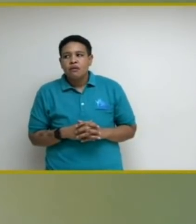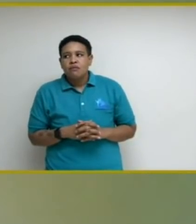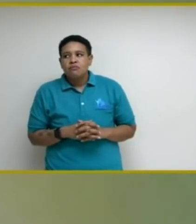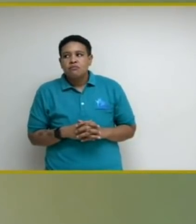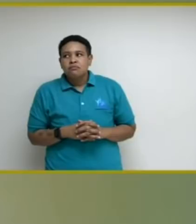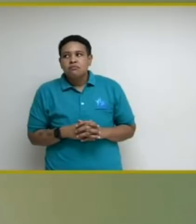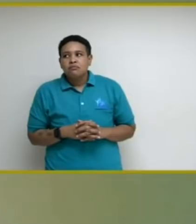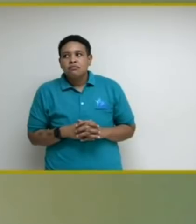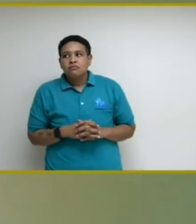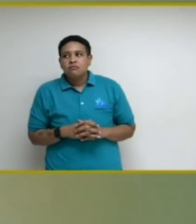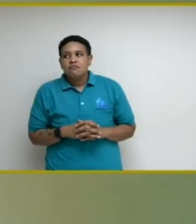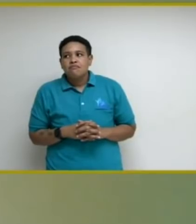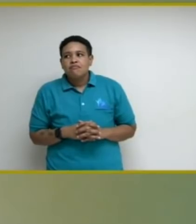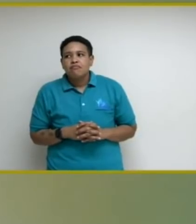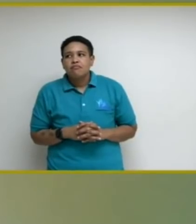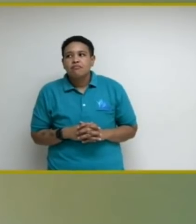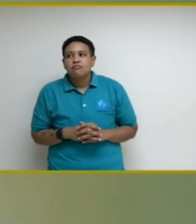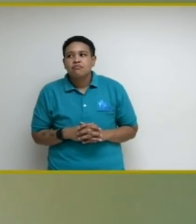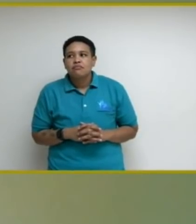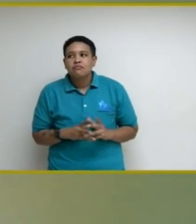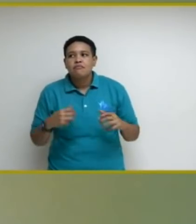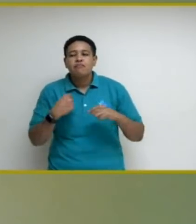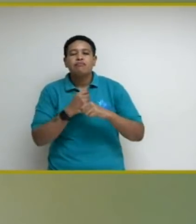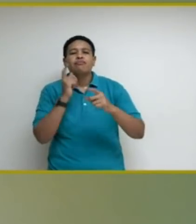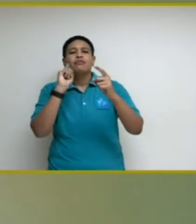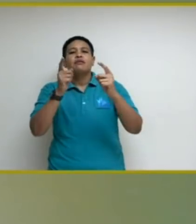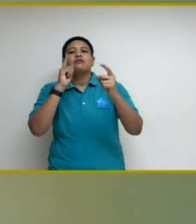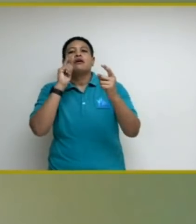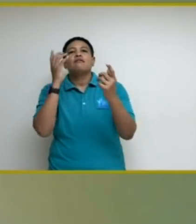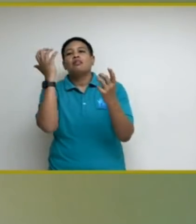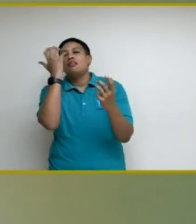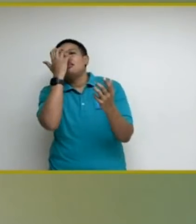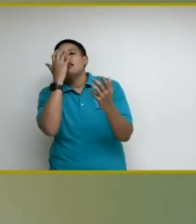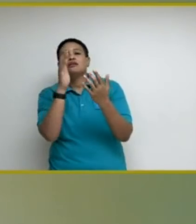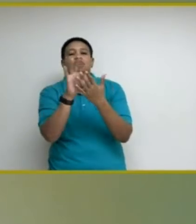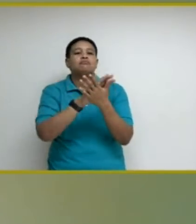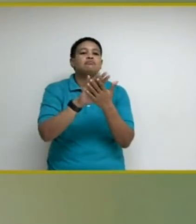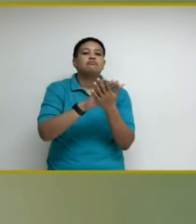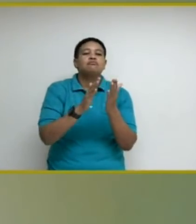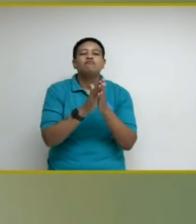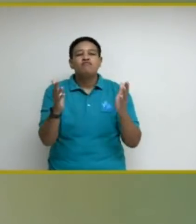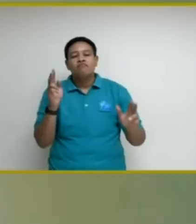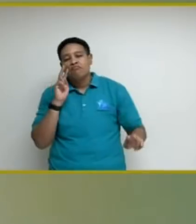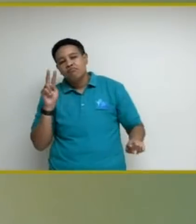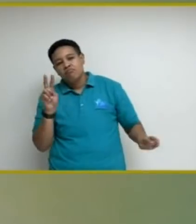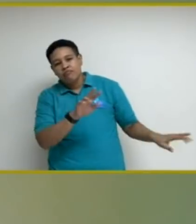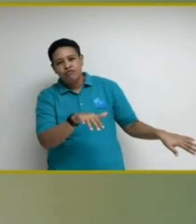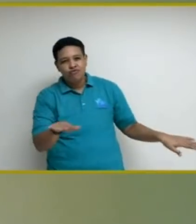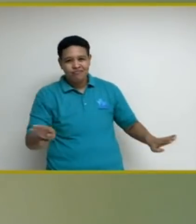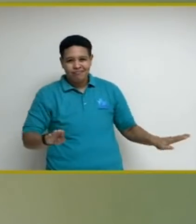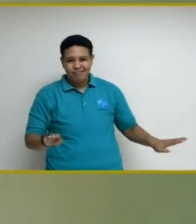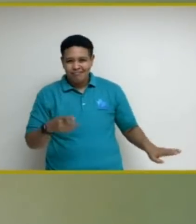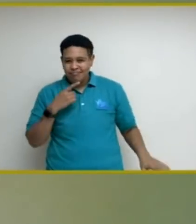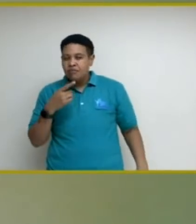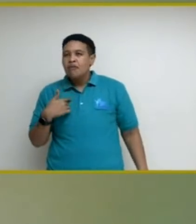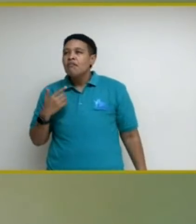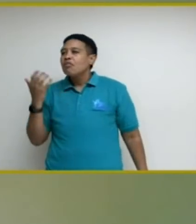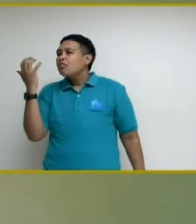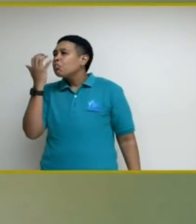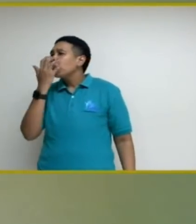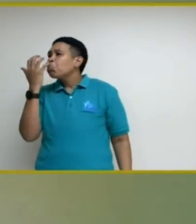of dizziness as generally what we see as one of the more